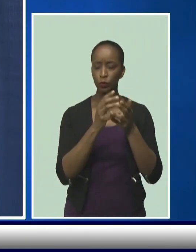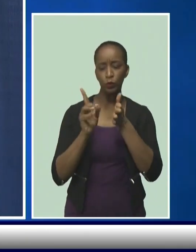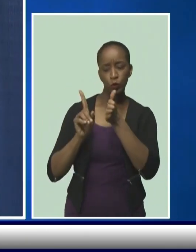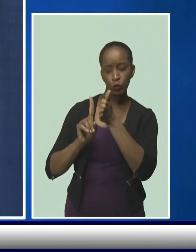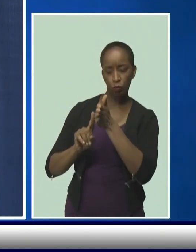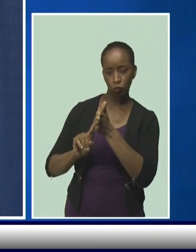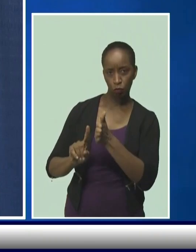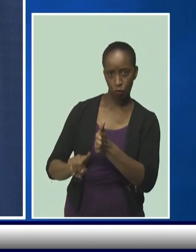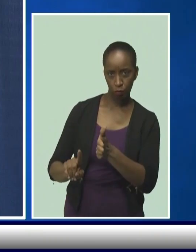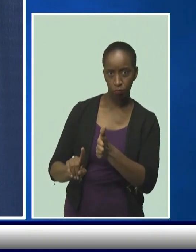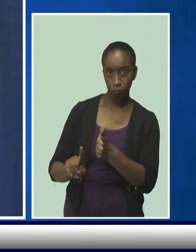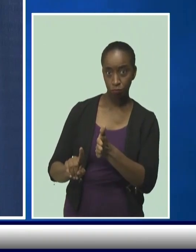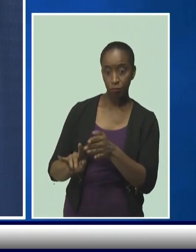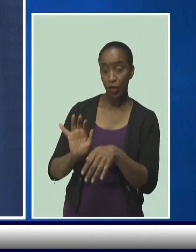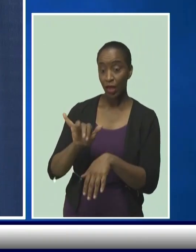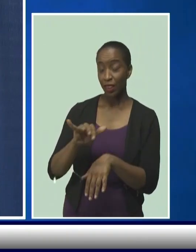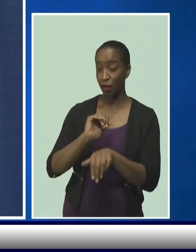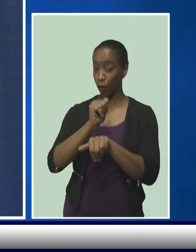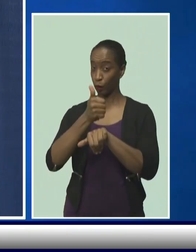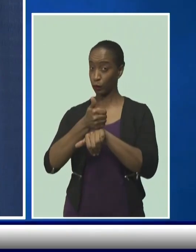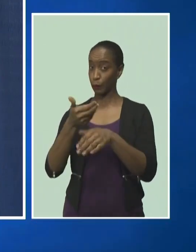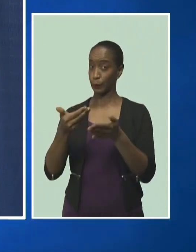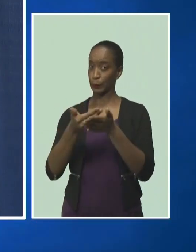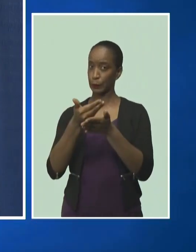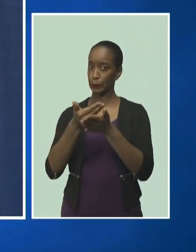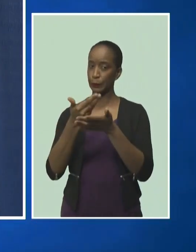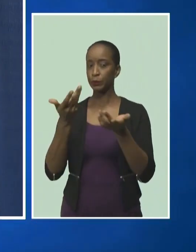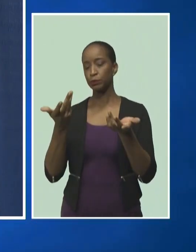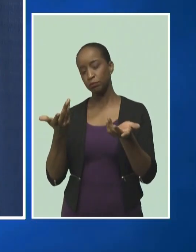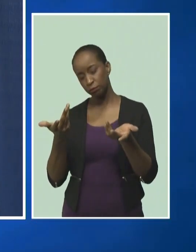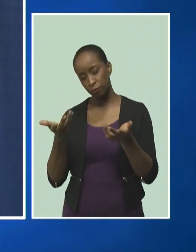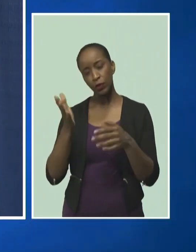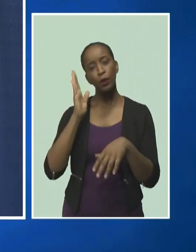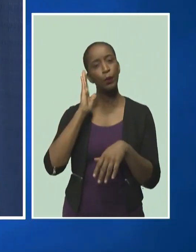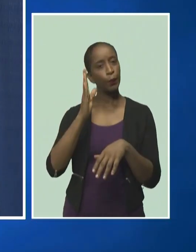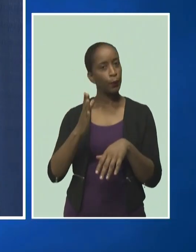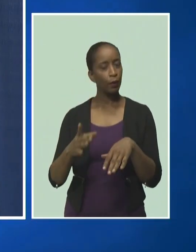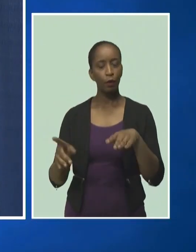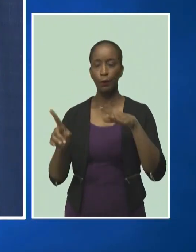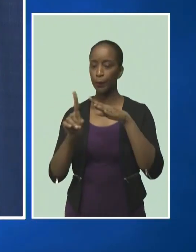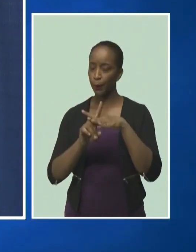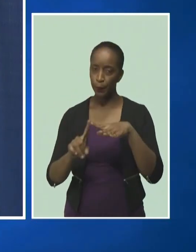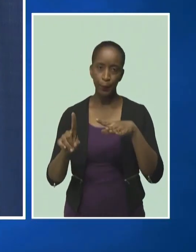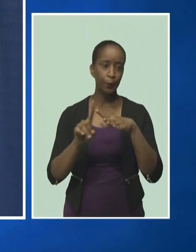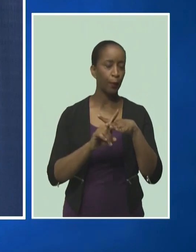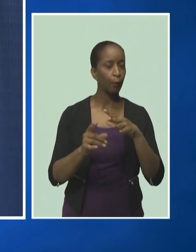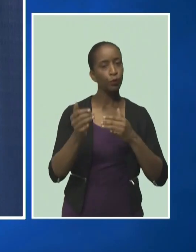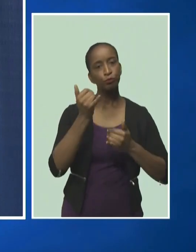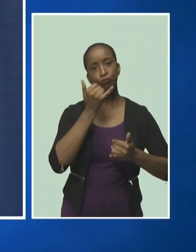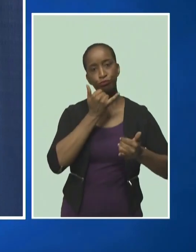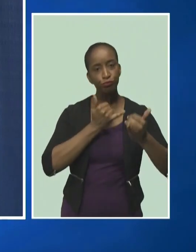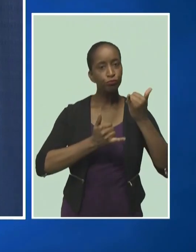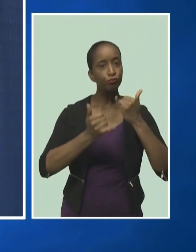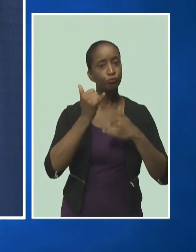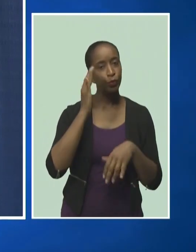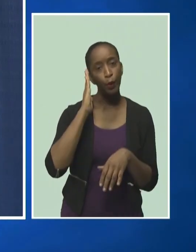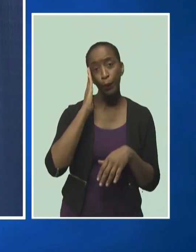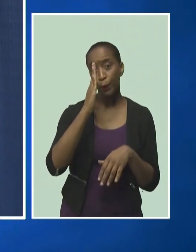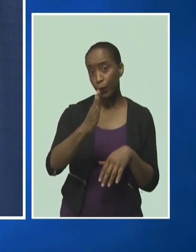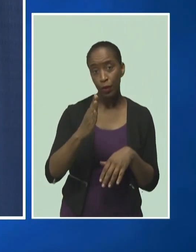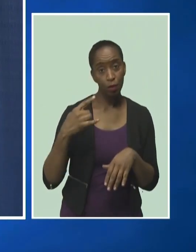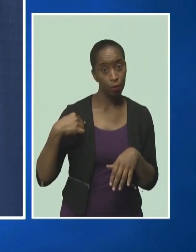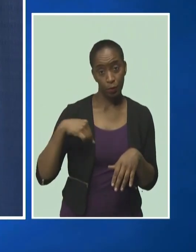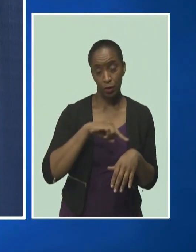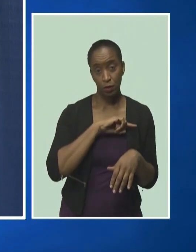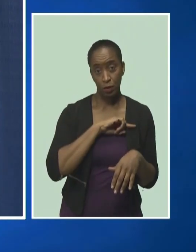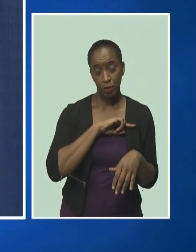say we're going to make a few missteps along the way, but never with